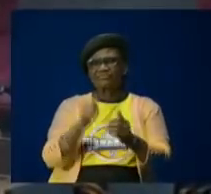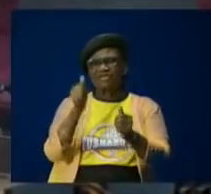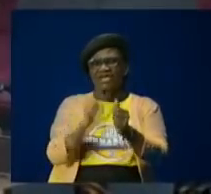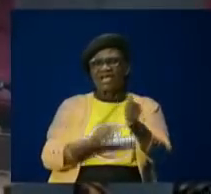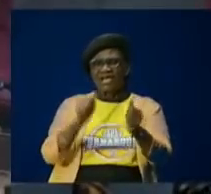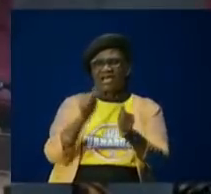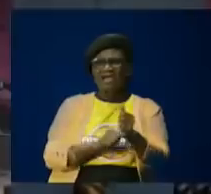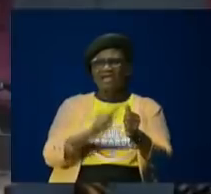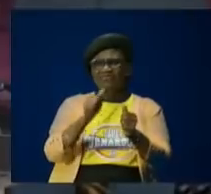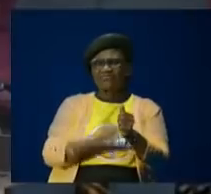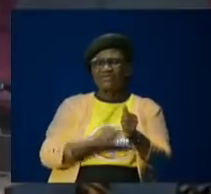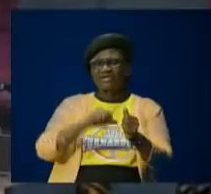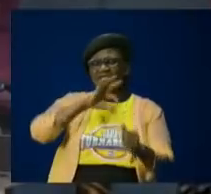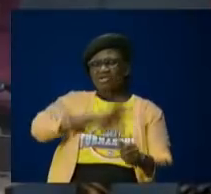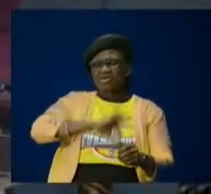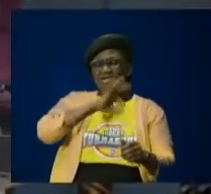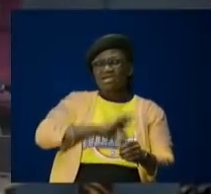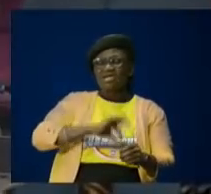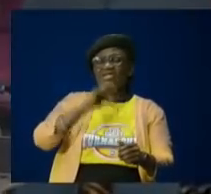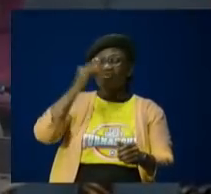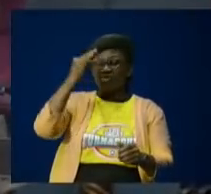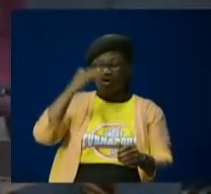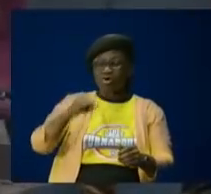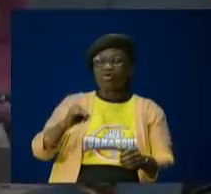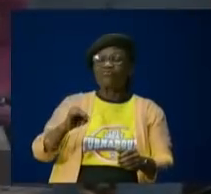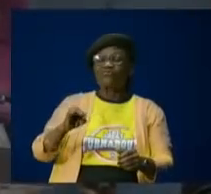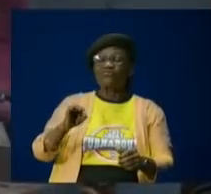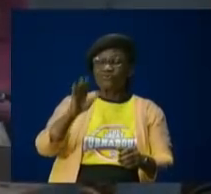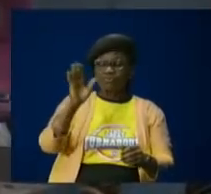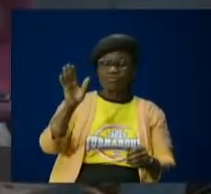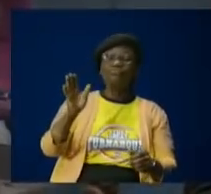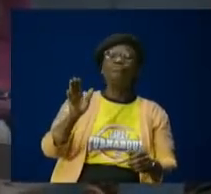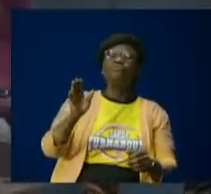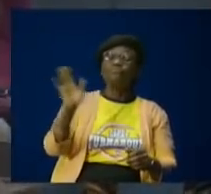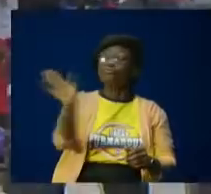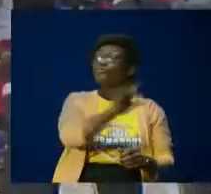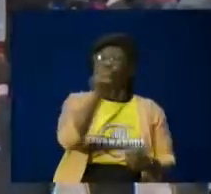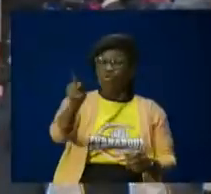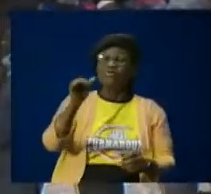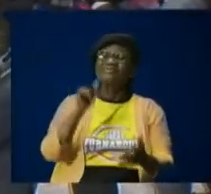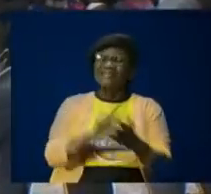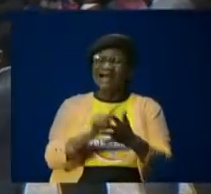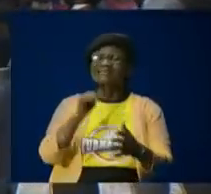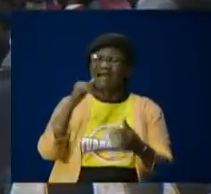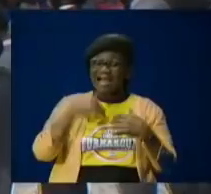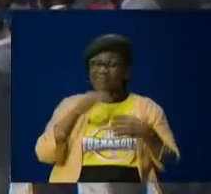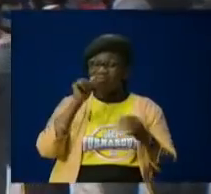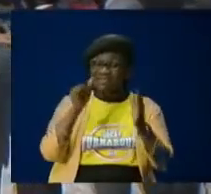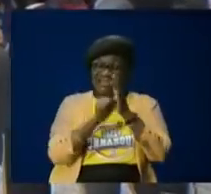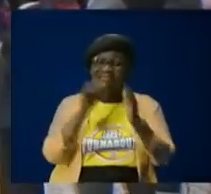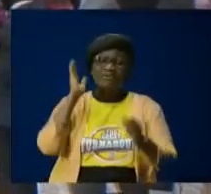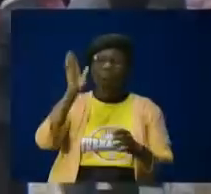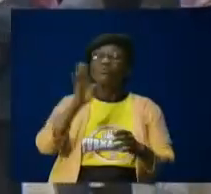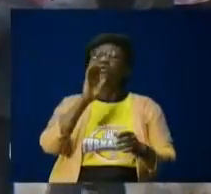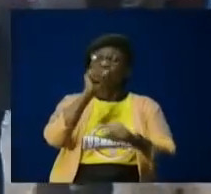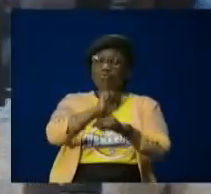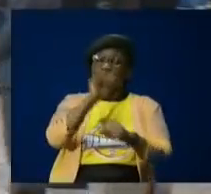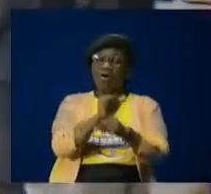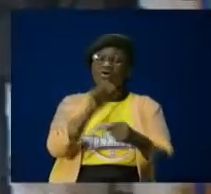Every potential of yours that has been hidden will be activated tonight.